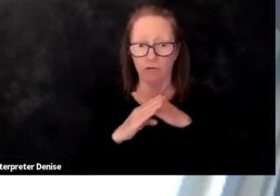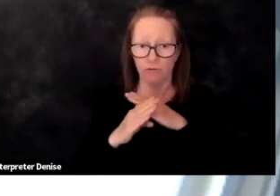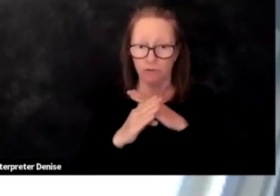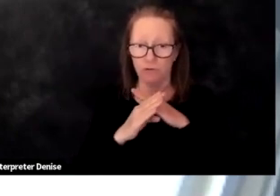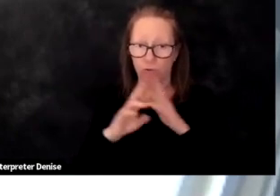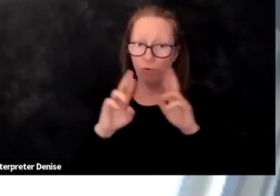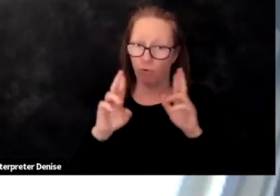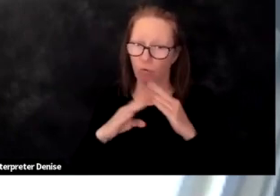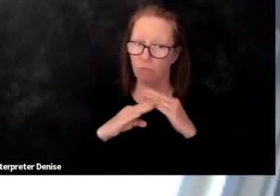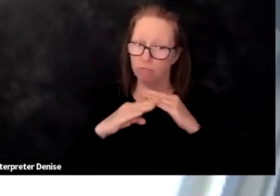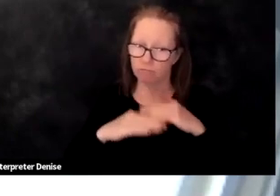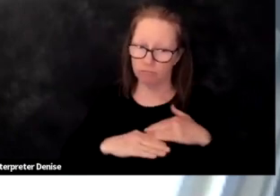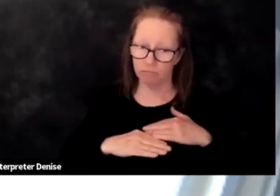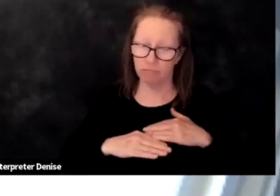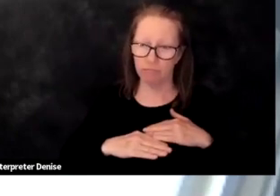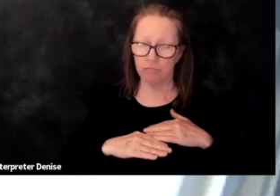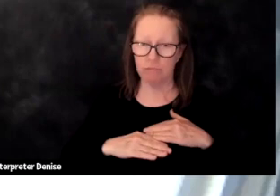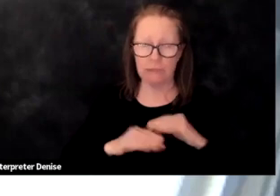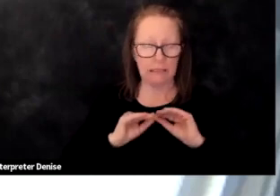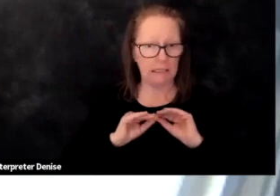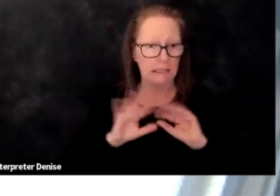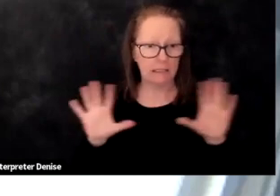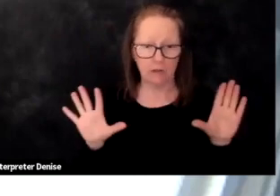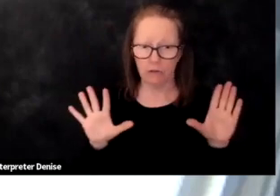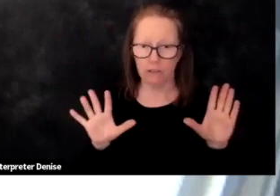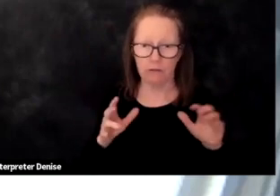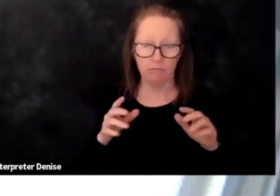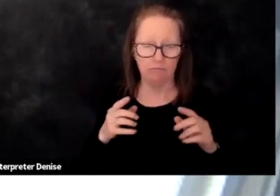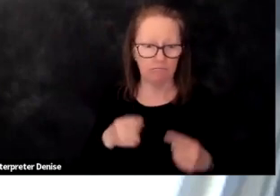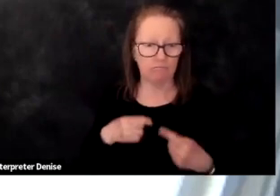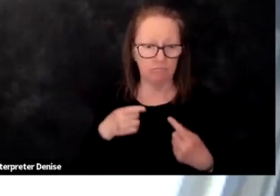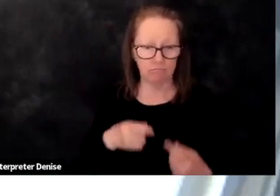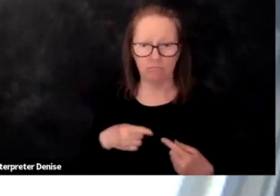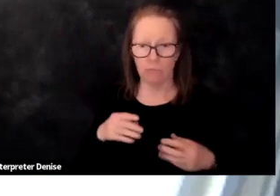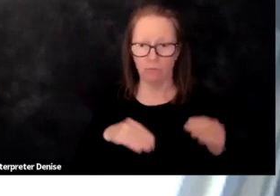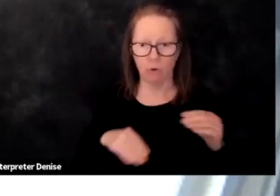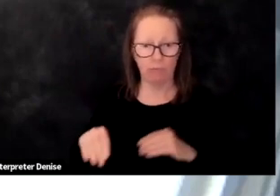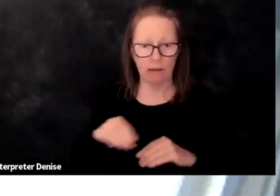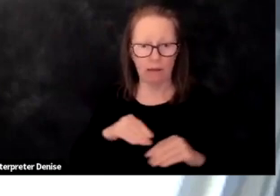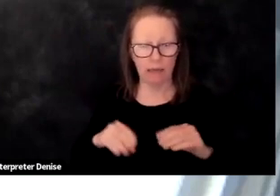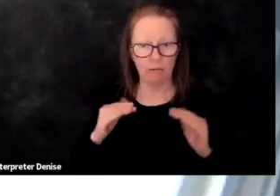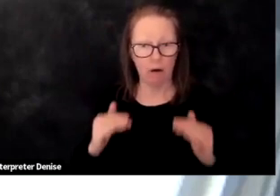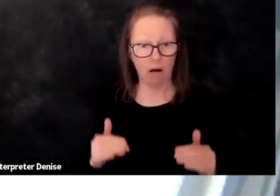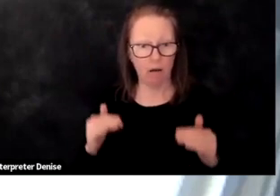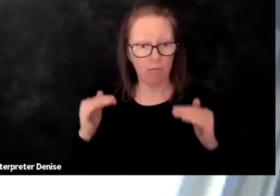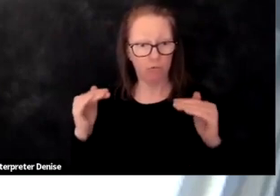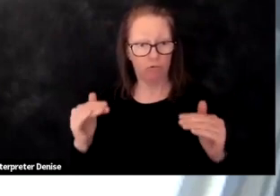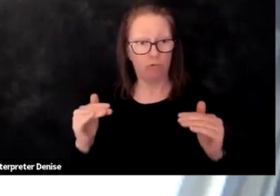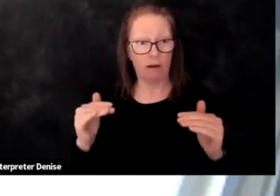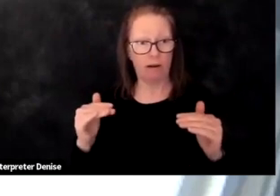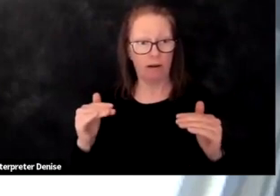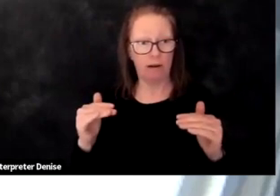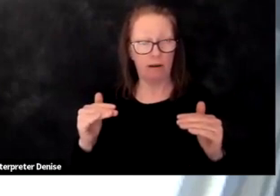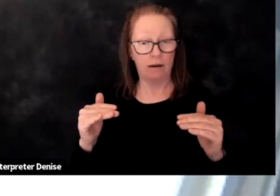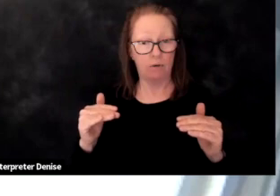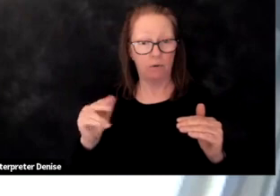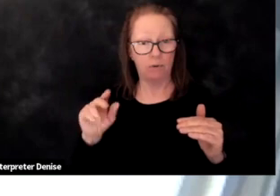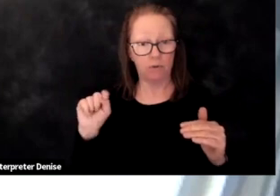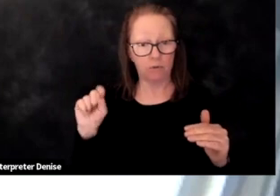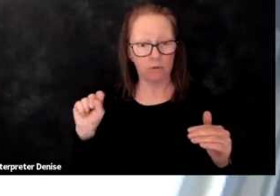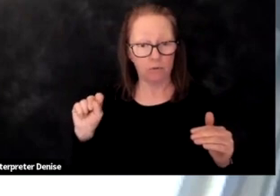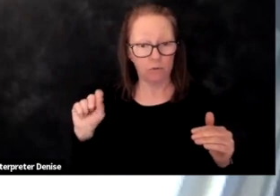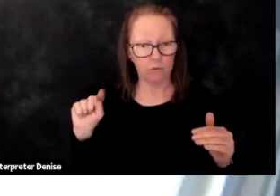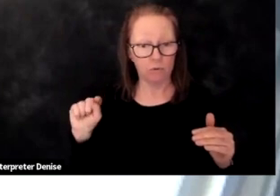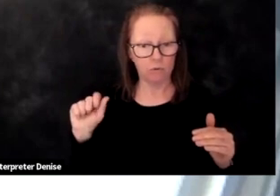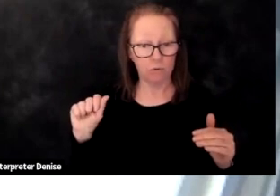that was a clear issue for people who have mobility issues. And if the upgrade is going to take place according to the stalls and everything else,